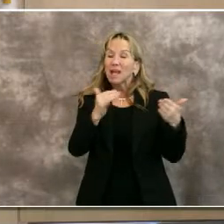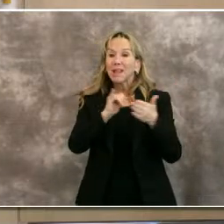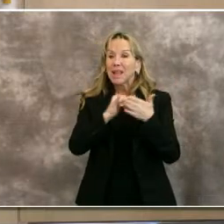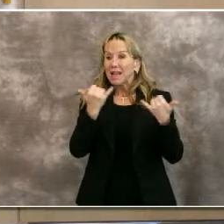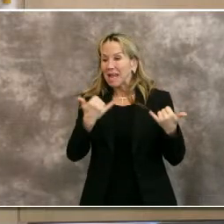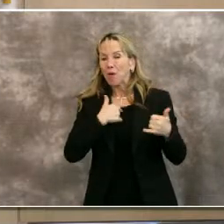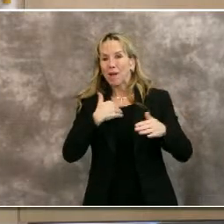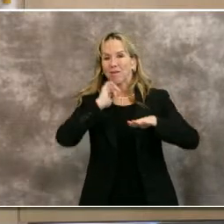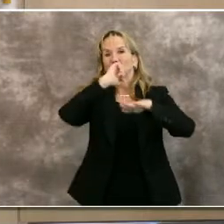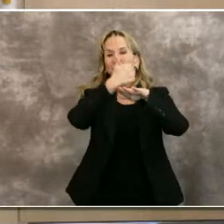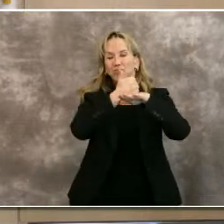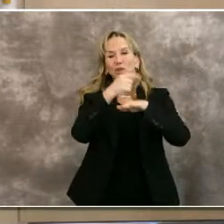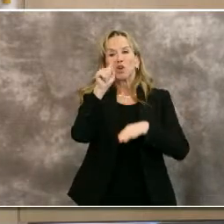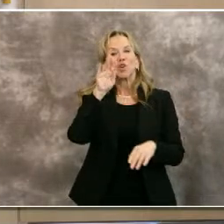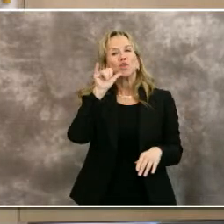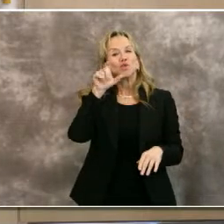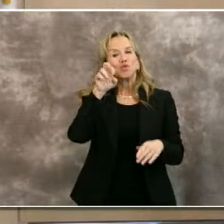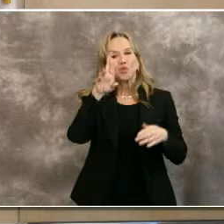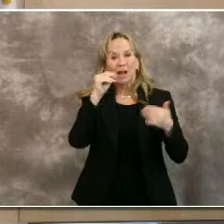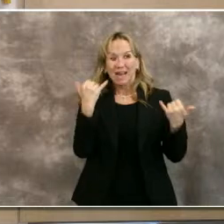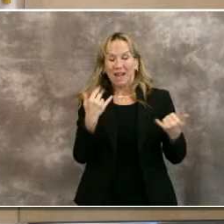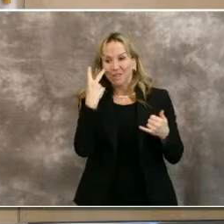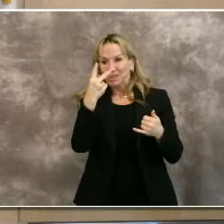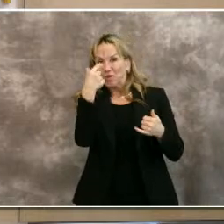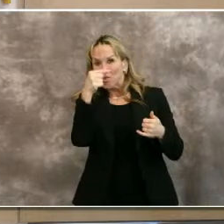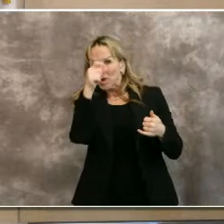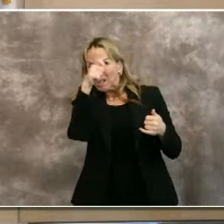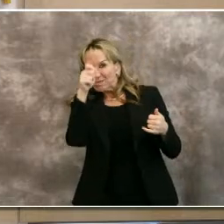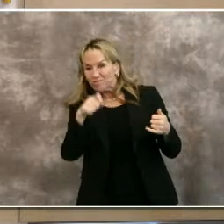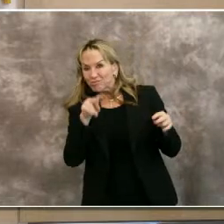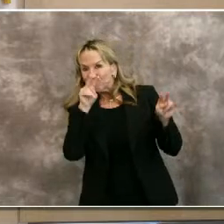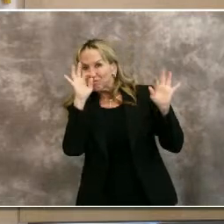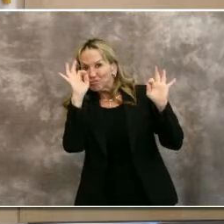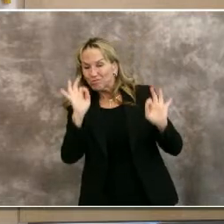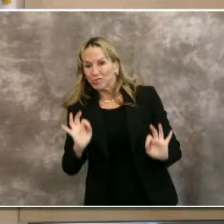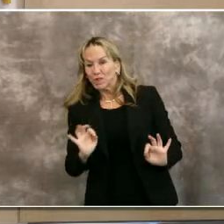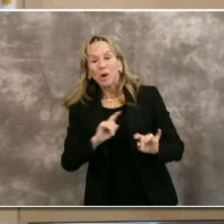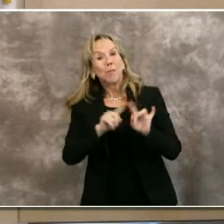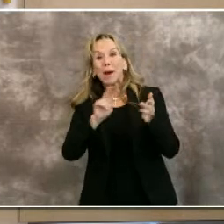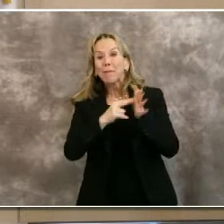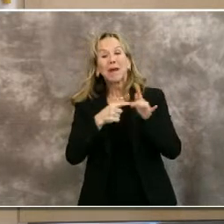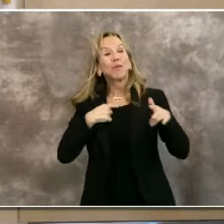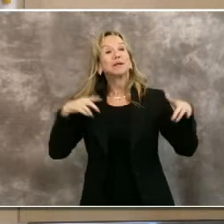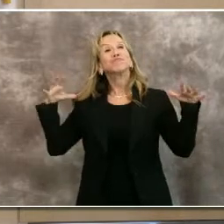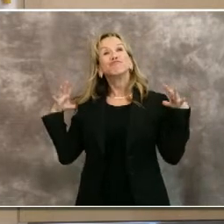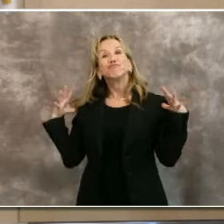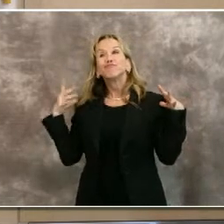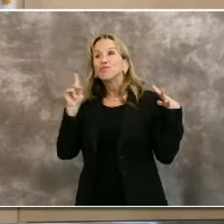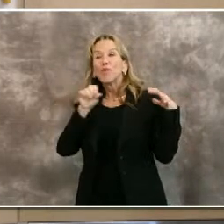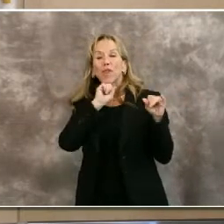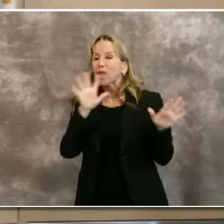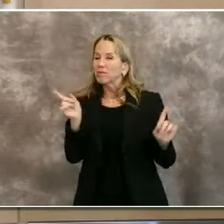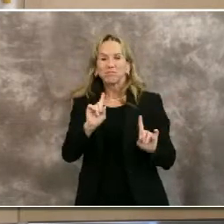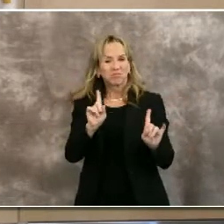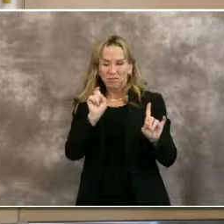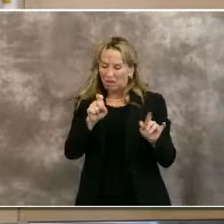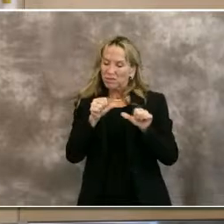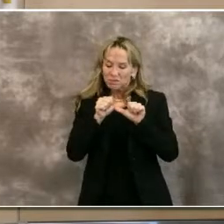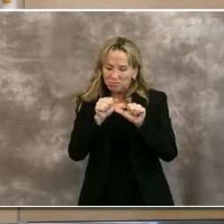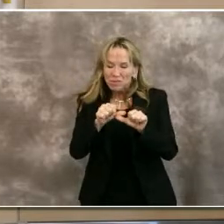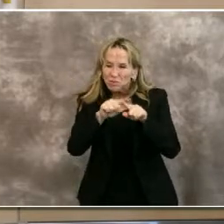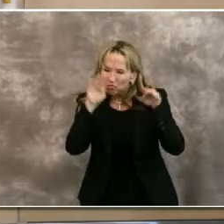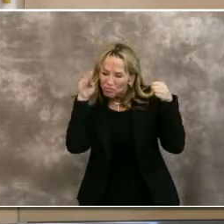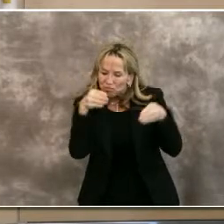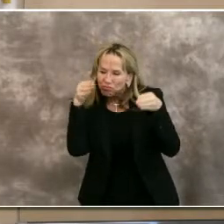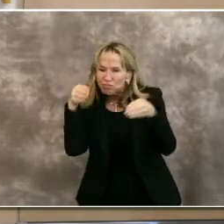triggers are green. But again, we cannot rest on our laurels, and we have to be constantly on top